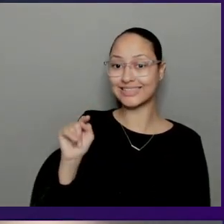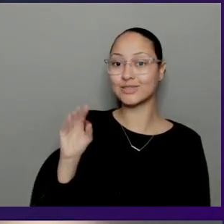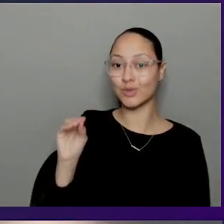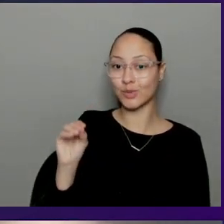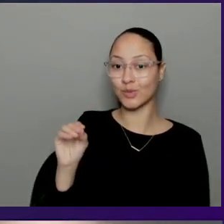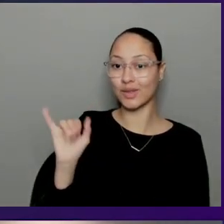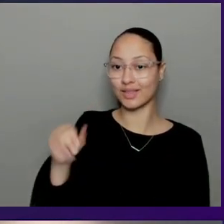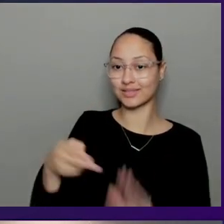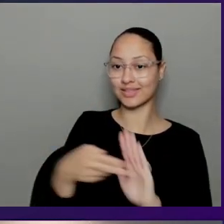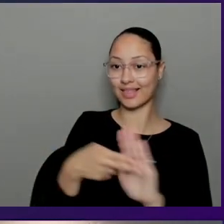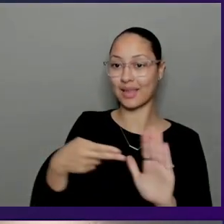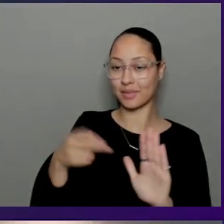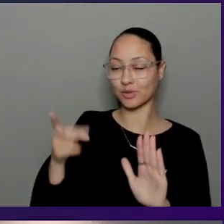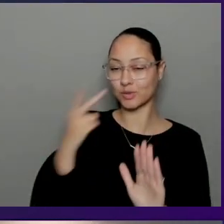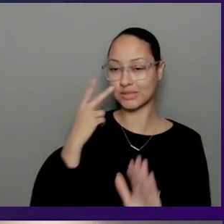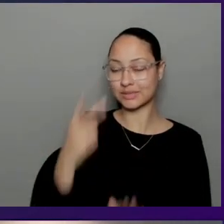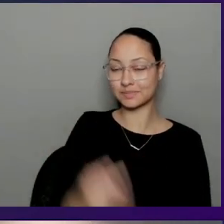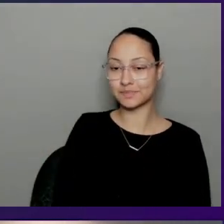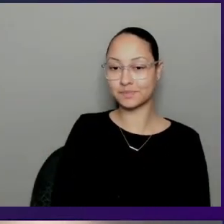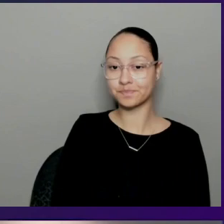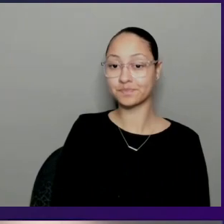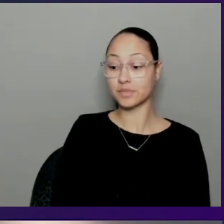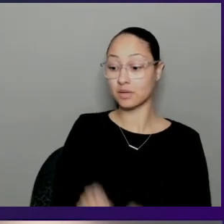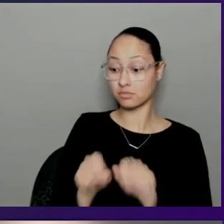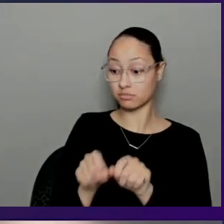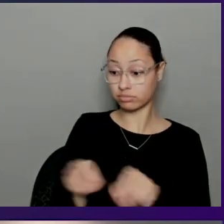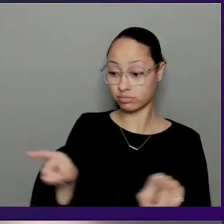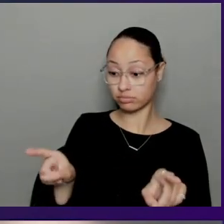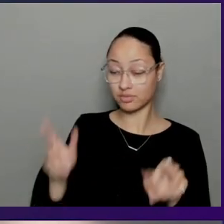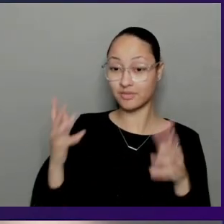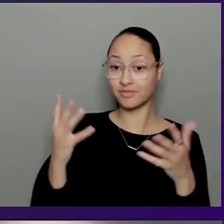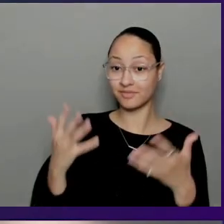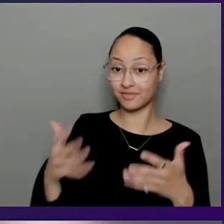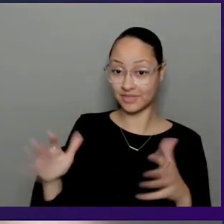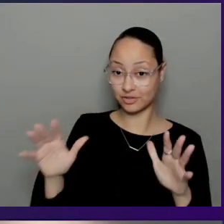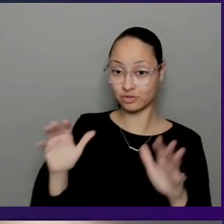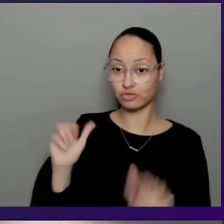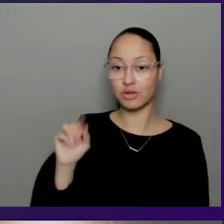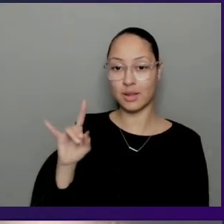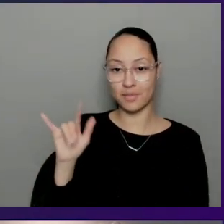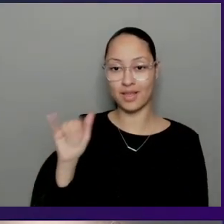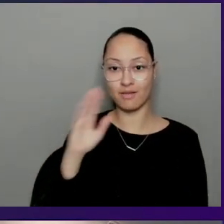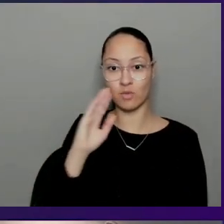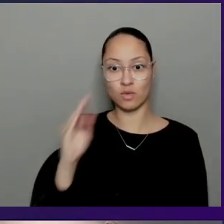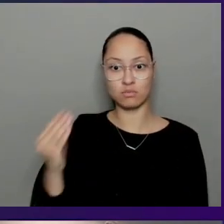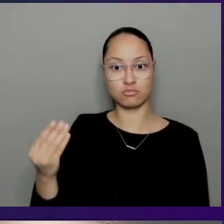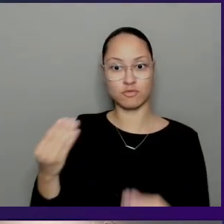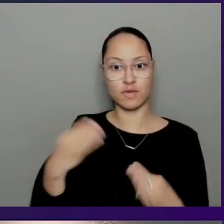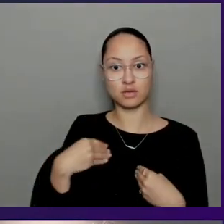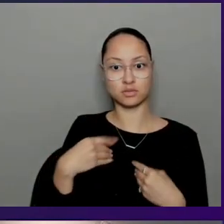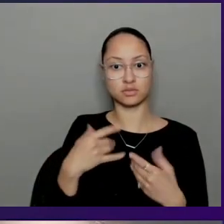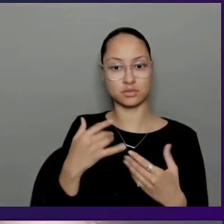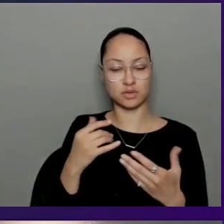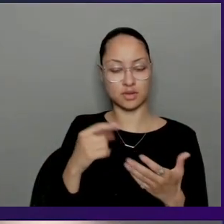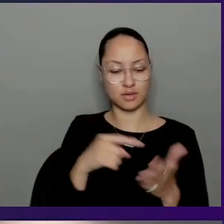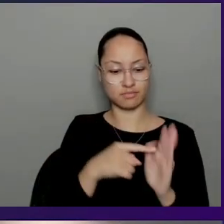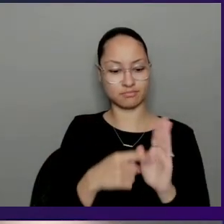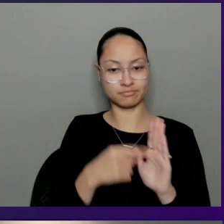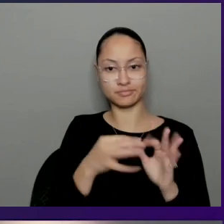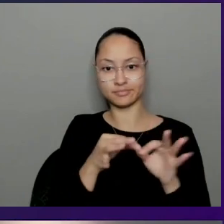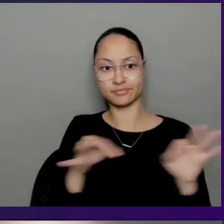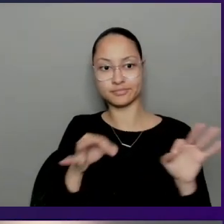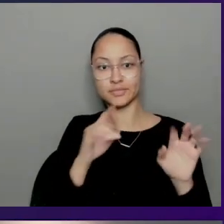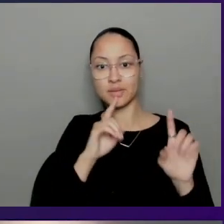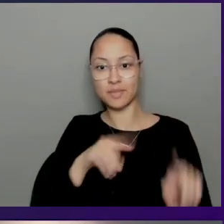now. After the deployment, Amplify provides us a command for the command line interface that we can use